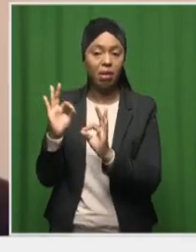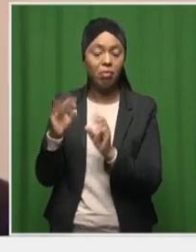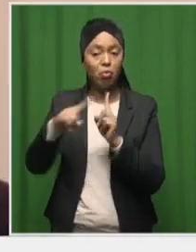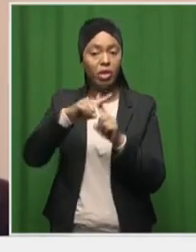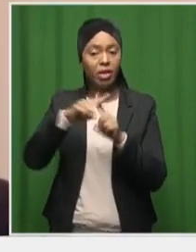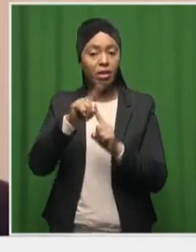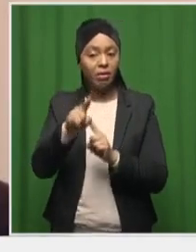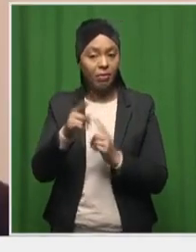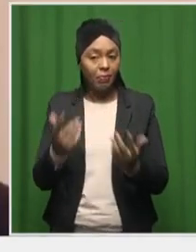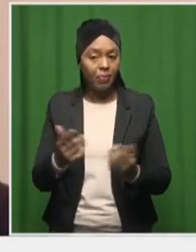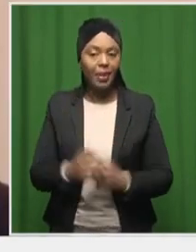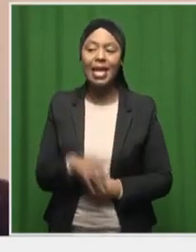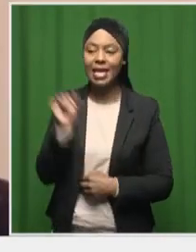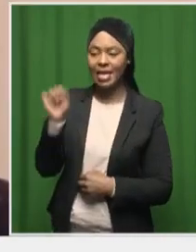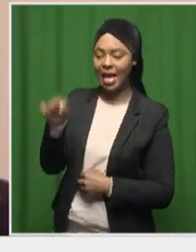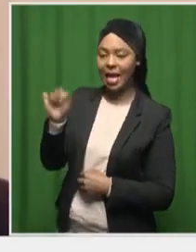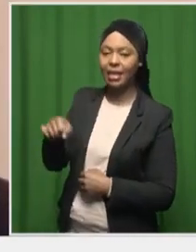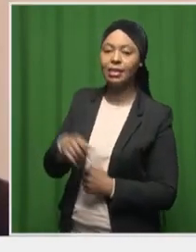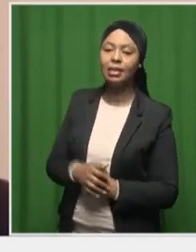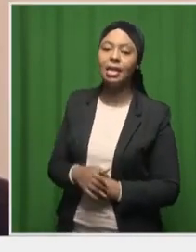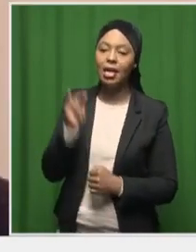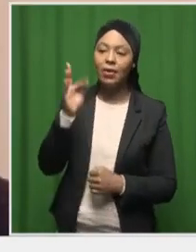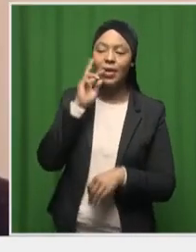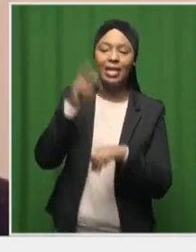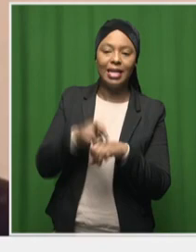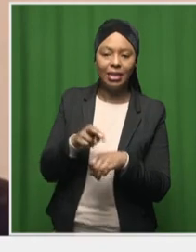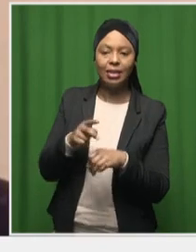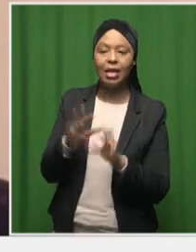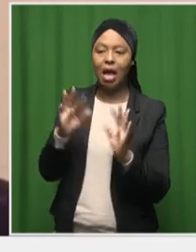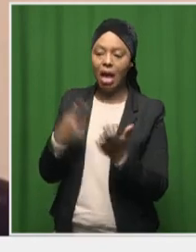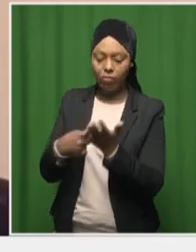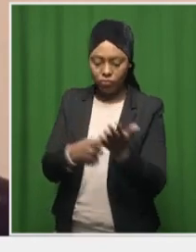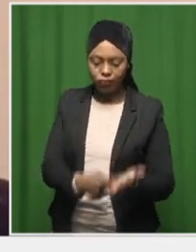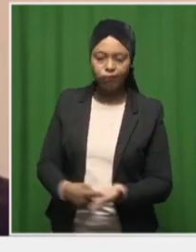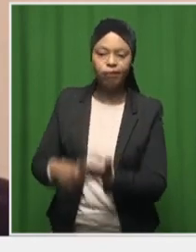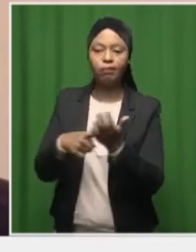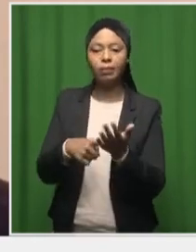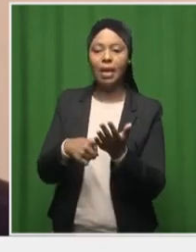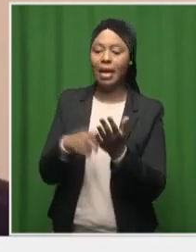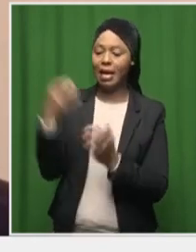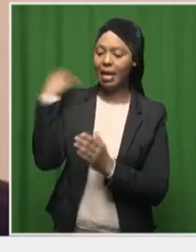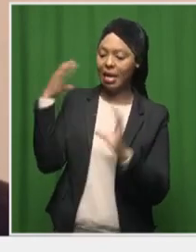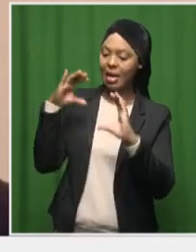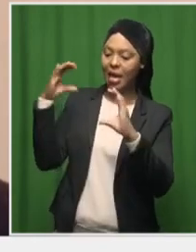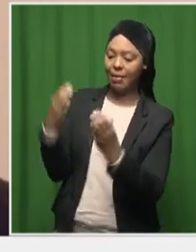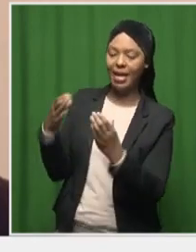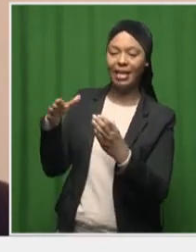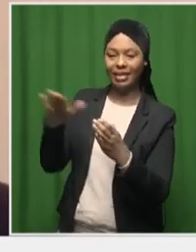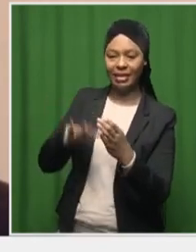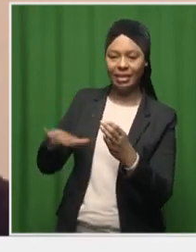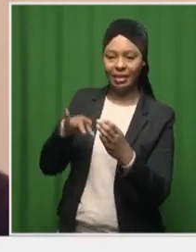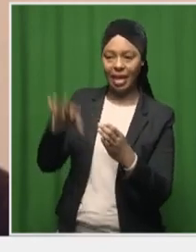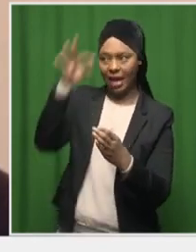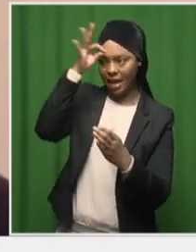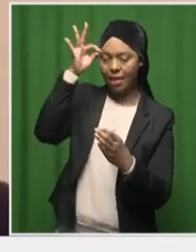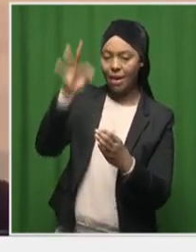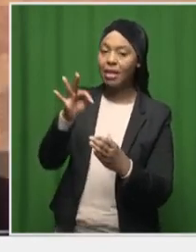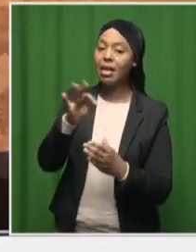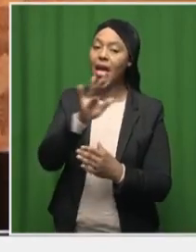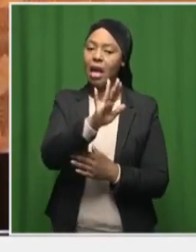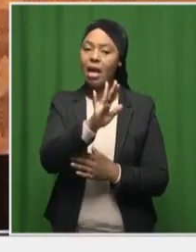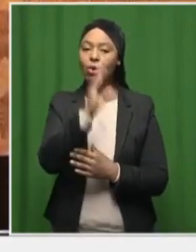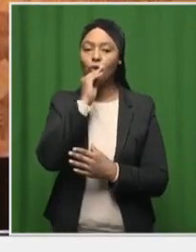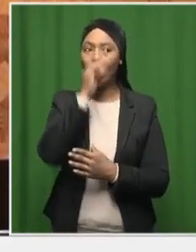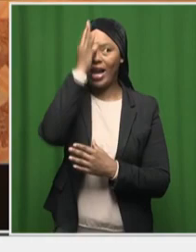Can we? Yes, but it requires conditions. It requires the government, the cabinet, and we must be very careful not to